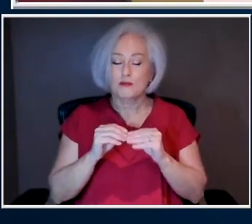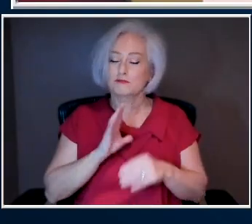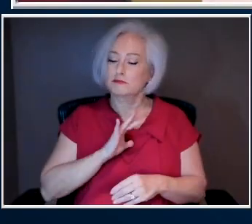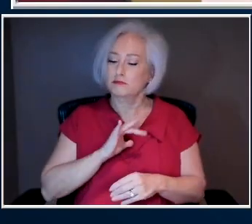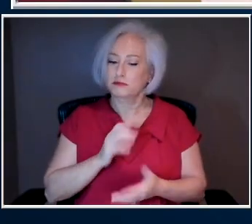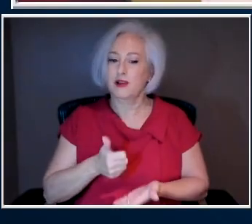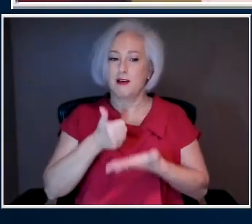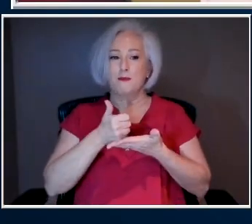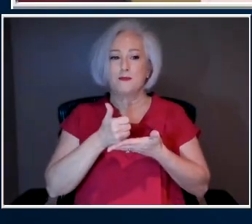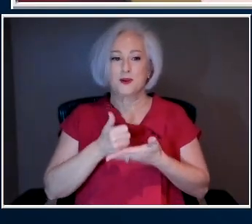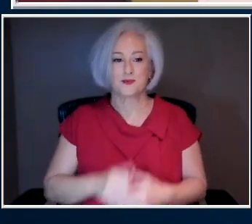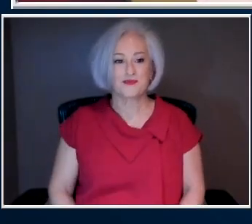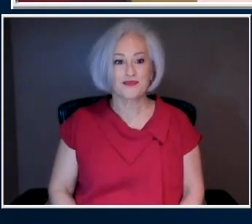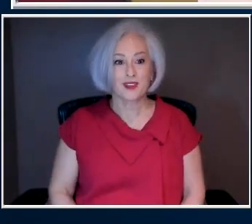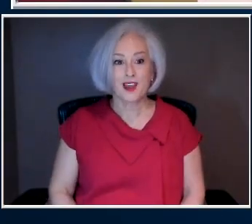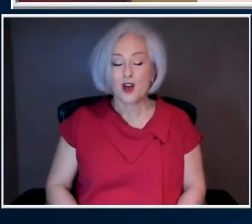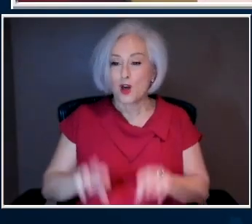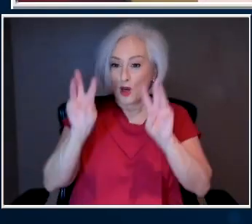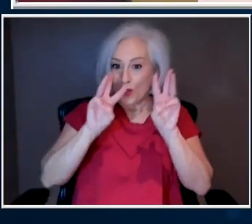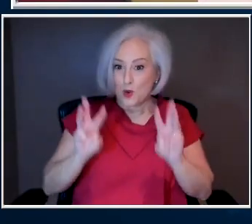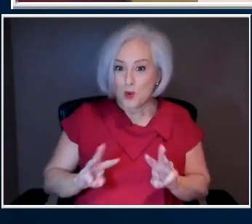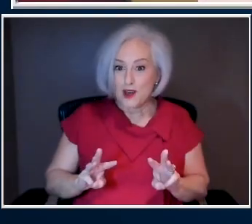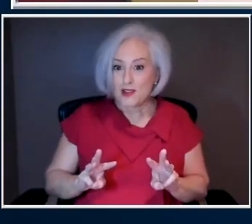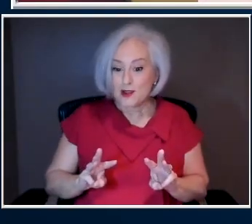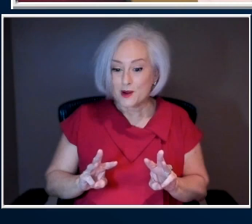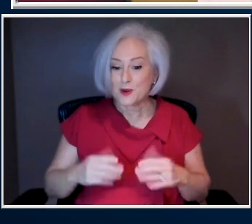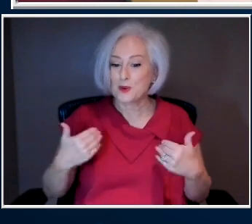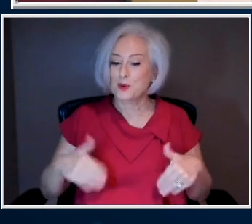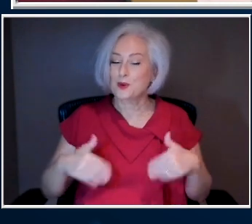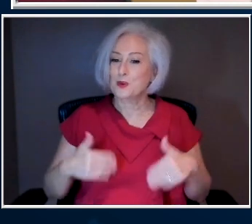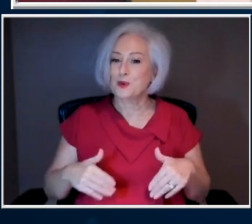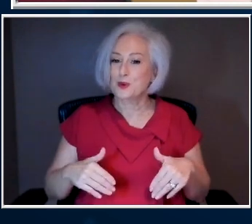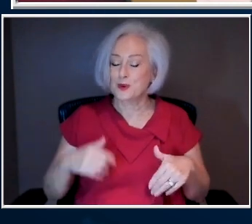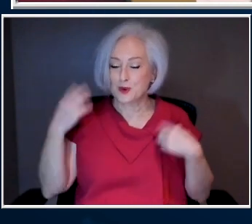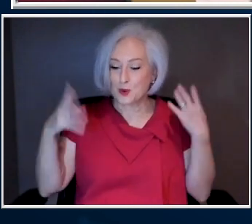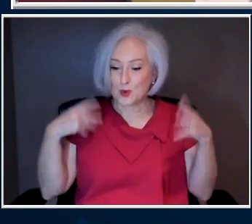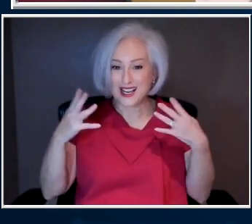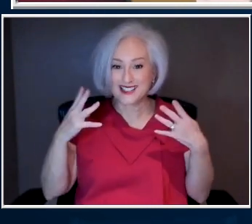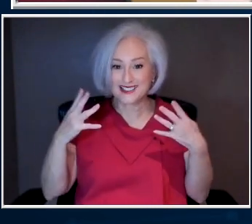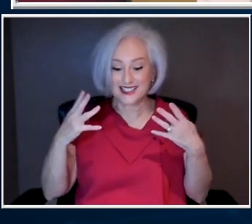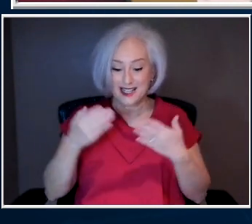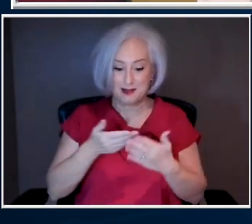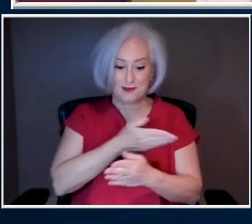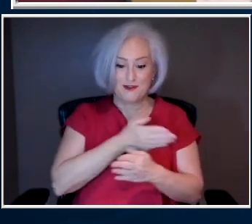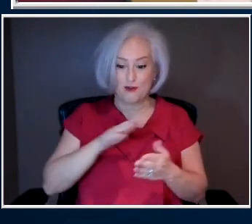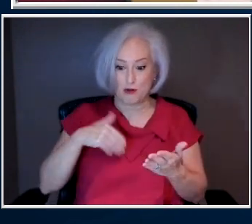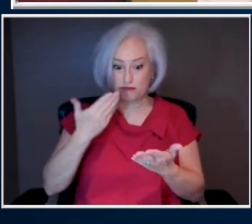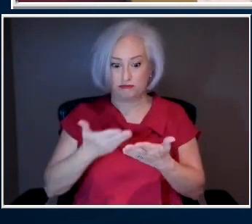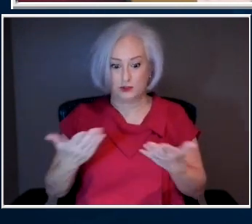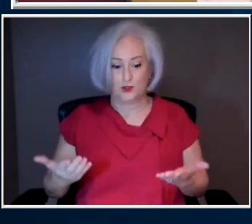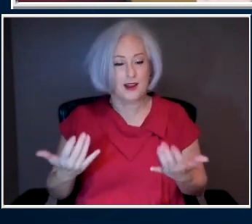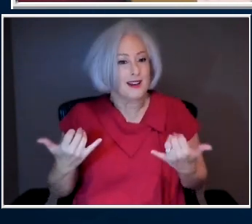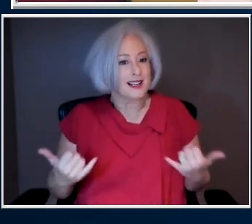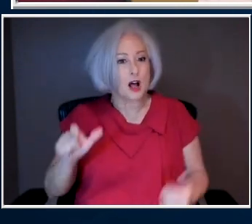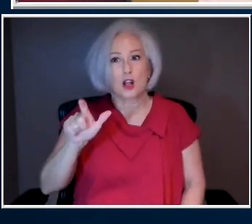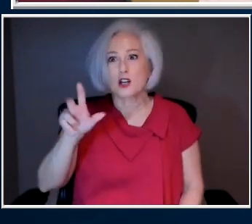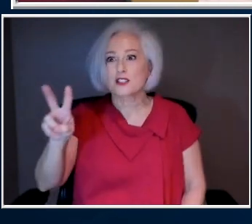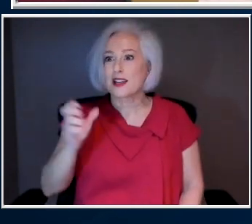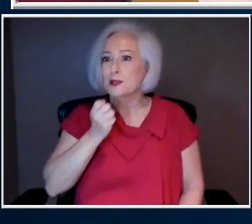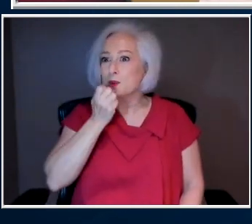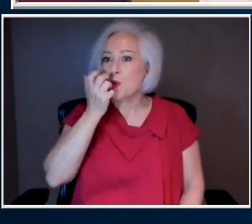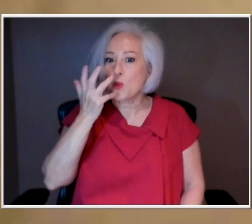these injuries along as quickly as we can, look at, you know, who's really ready for this weekend. But, you know, like I said, having that extra